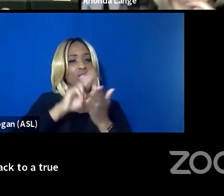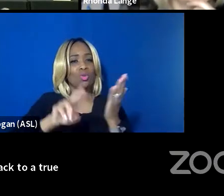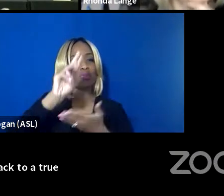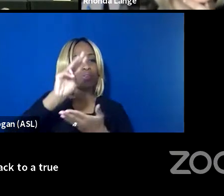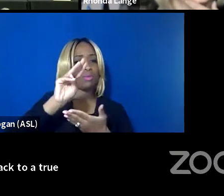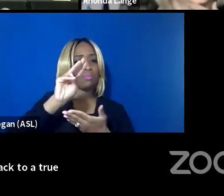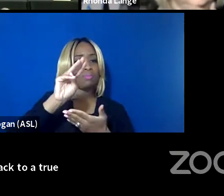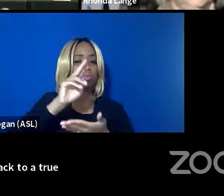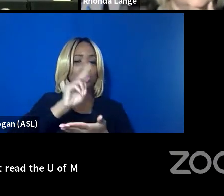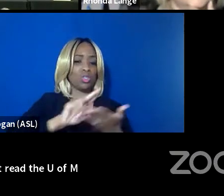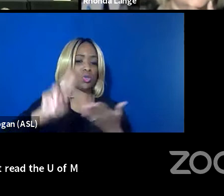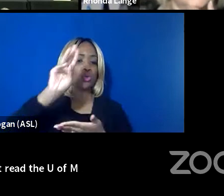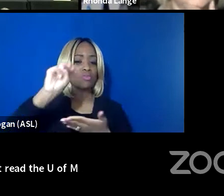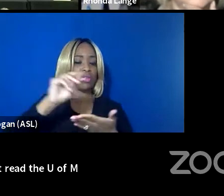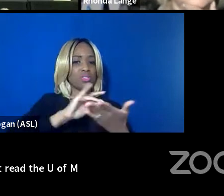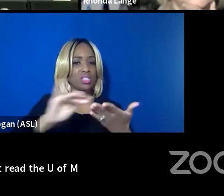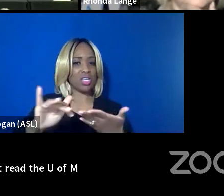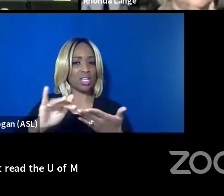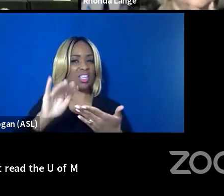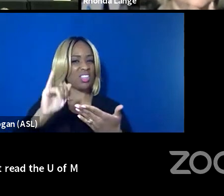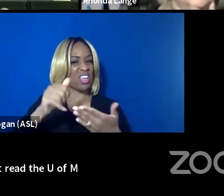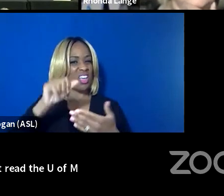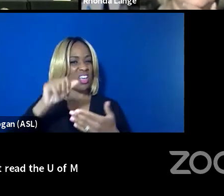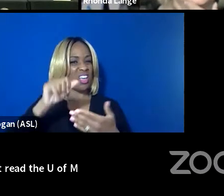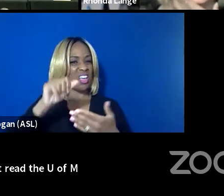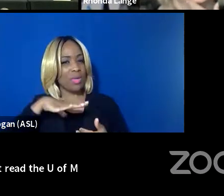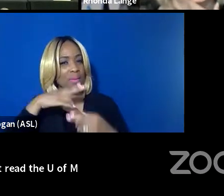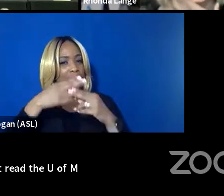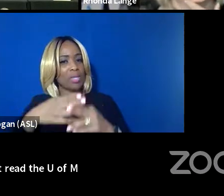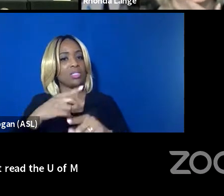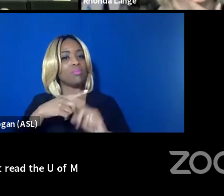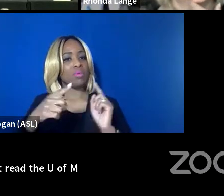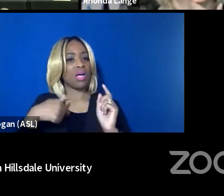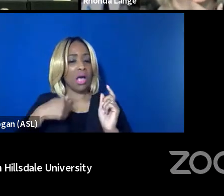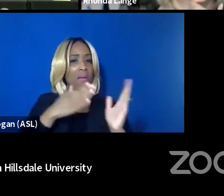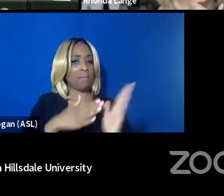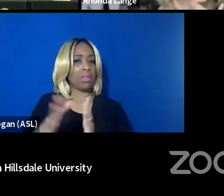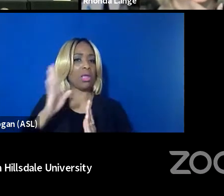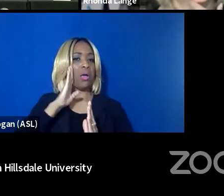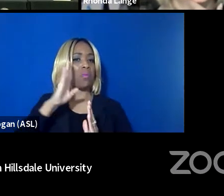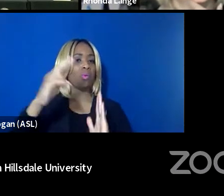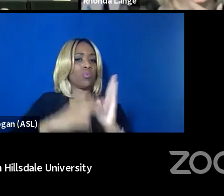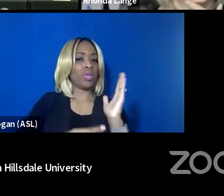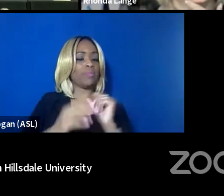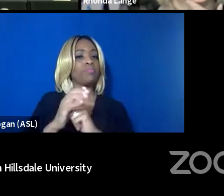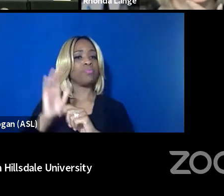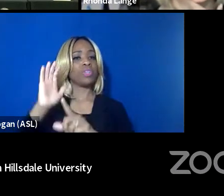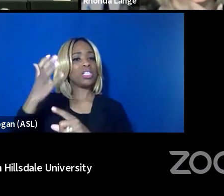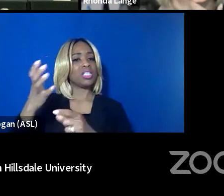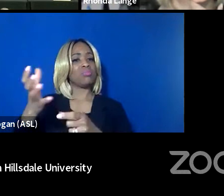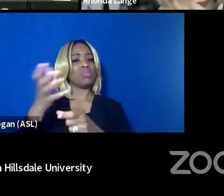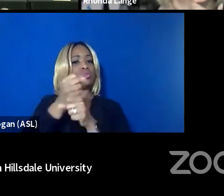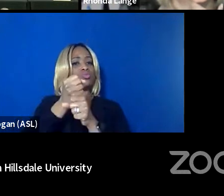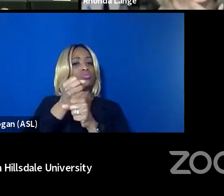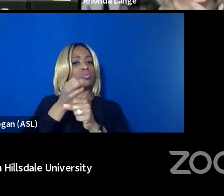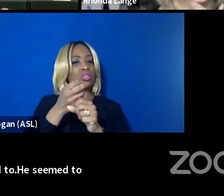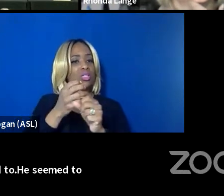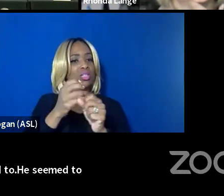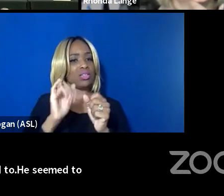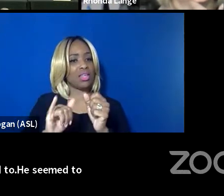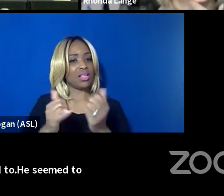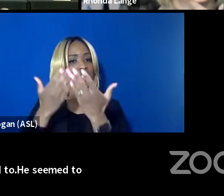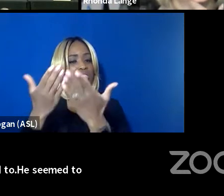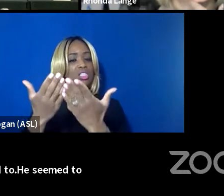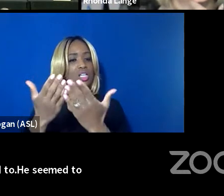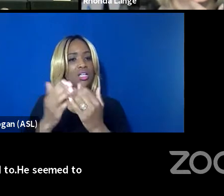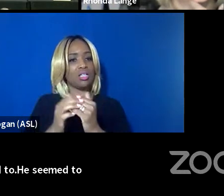gentleman from Hillsdale University mentioned earlier, but I intend to. He seemed to be paraphrasing it in a way that suggested